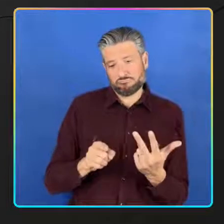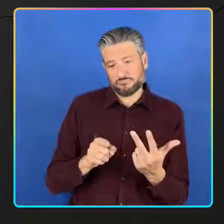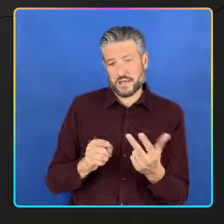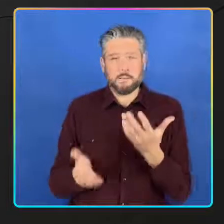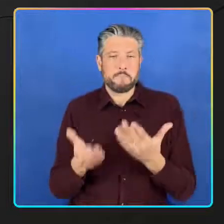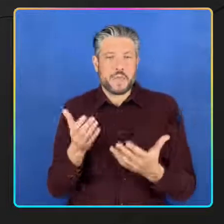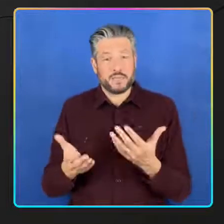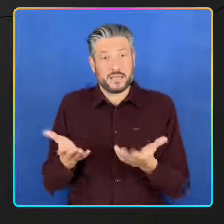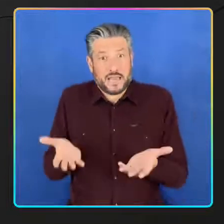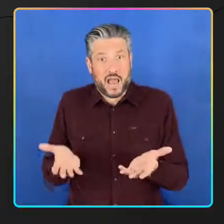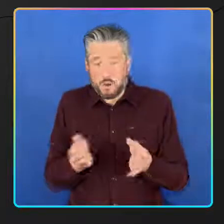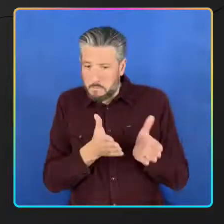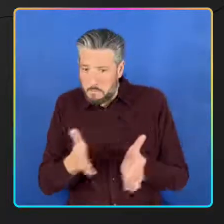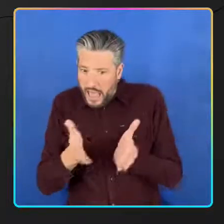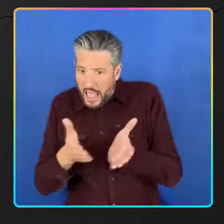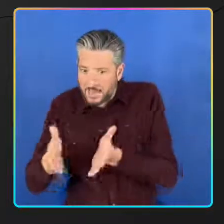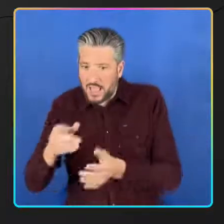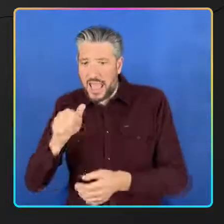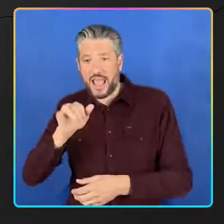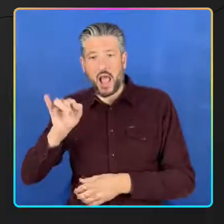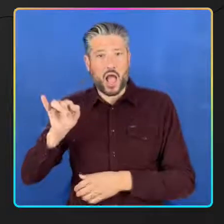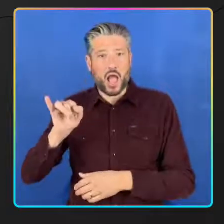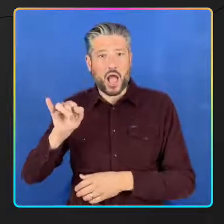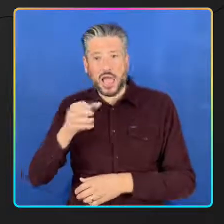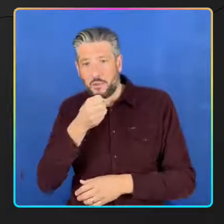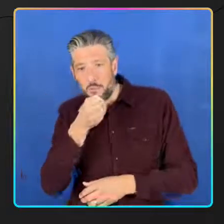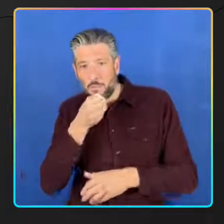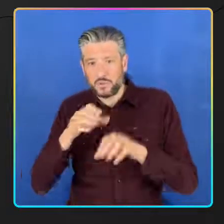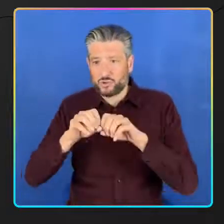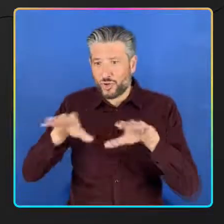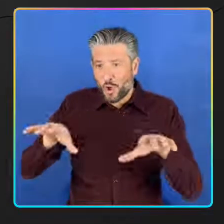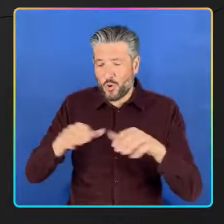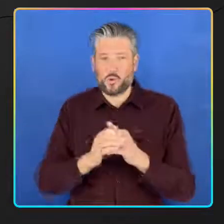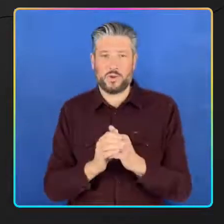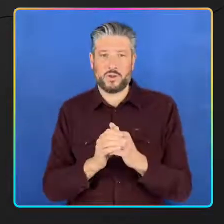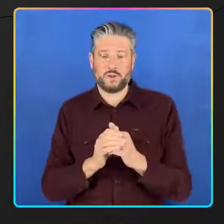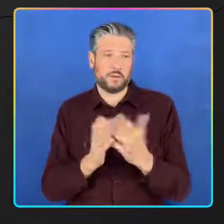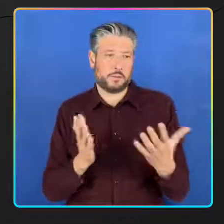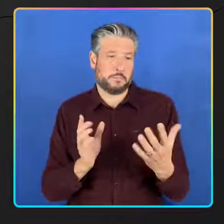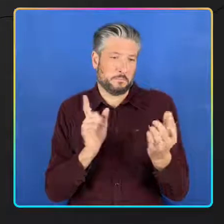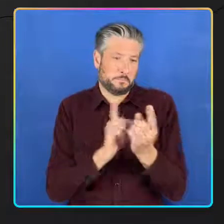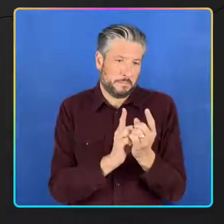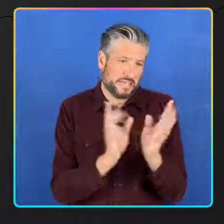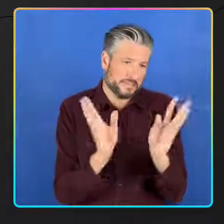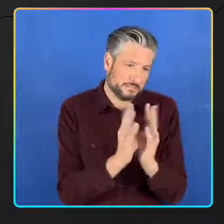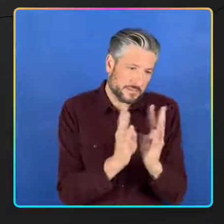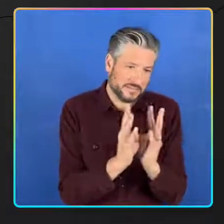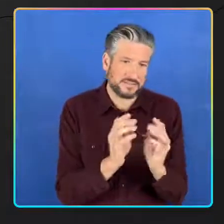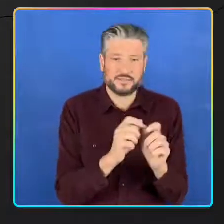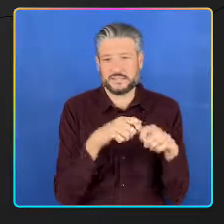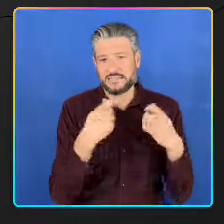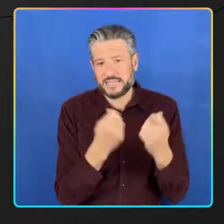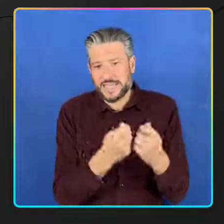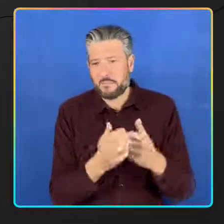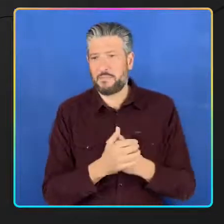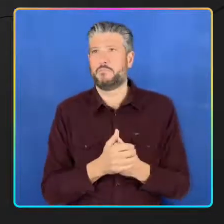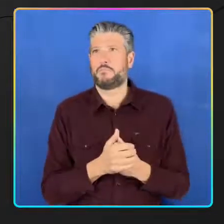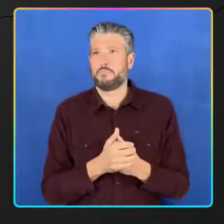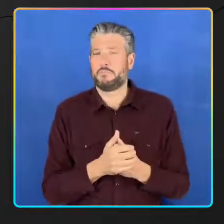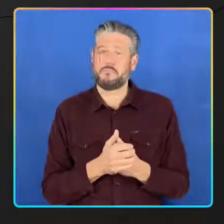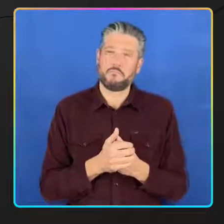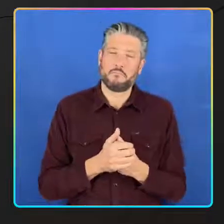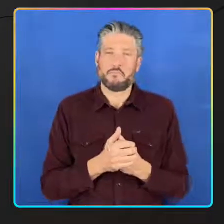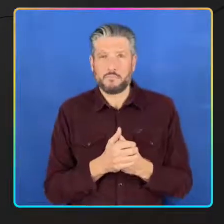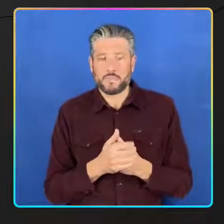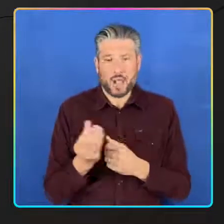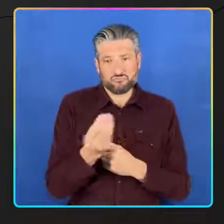some demo code and then meeting with a product team and giving them a ton of feedback. And then maybe I'll have some meetings